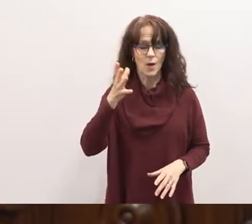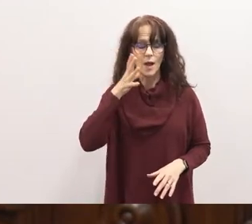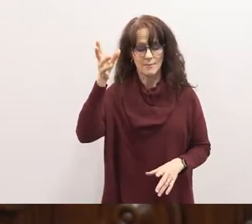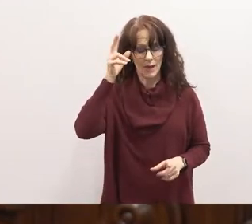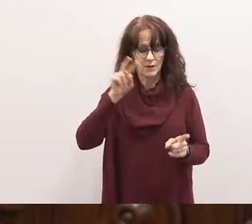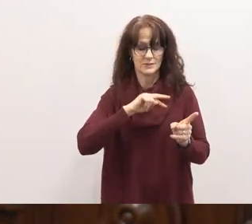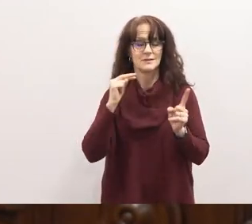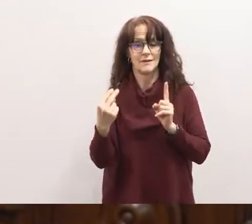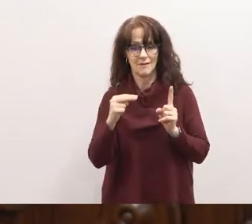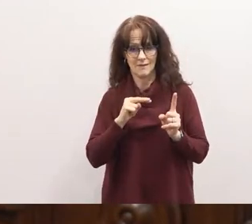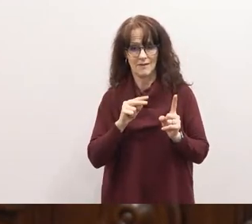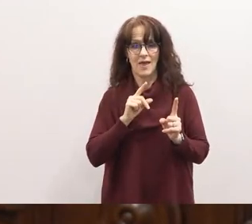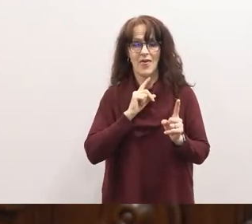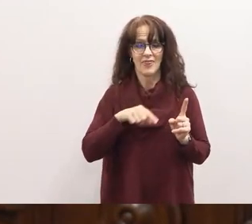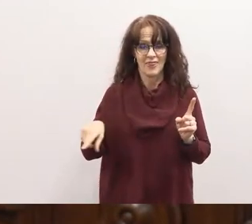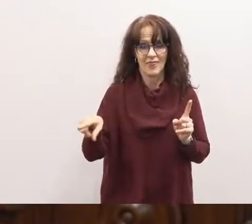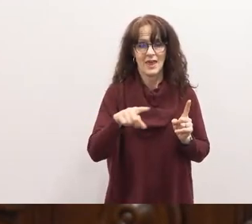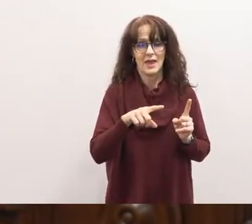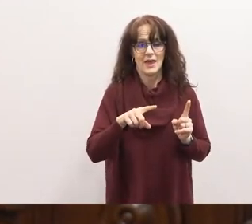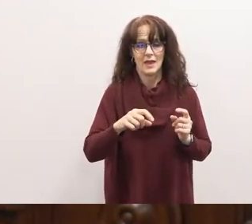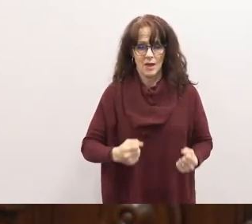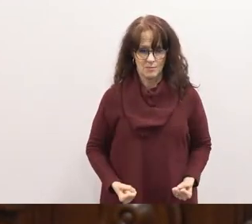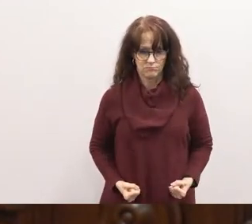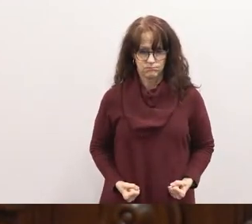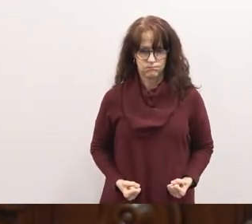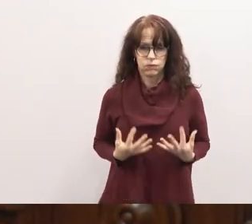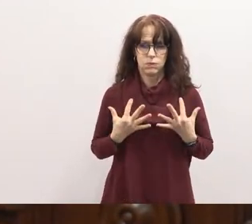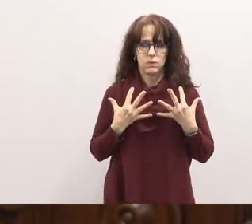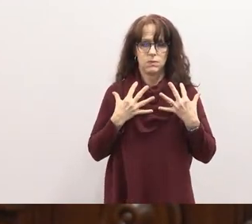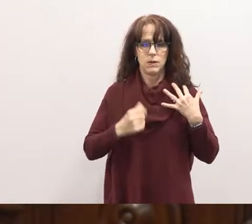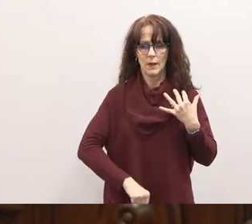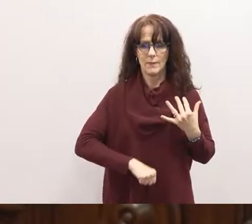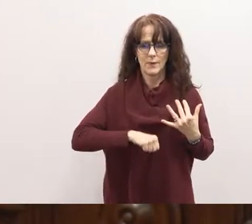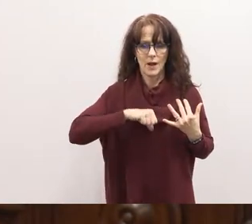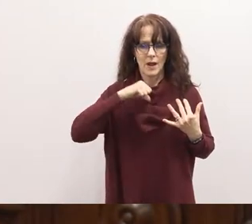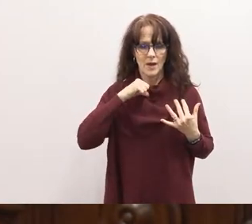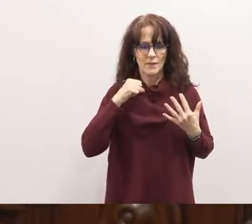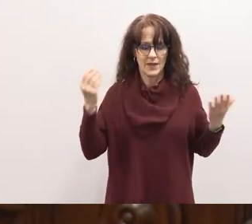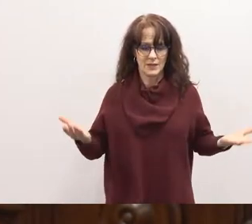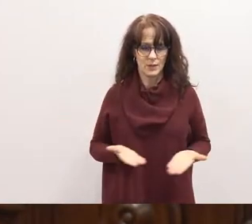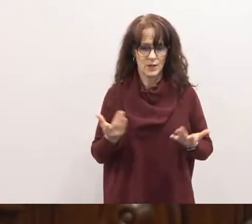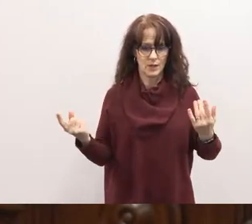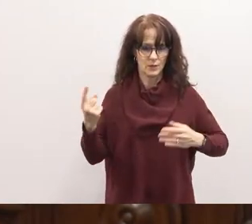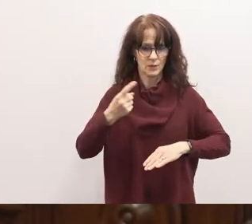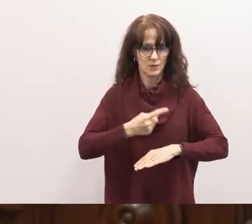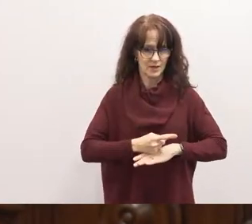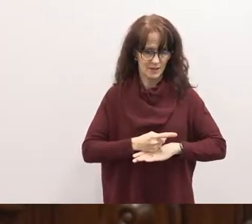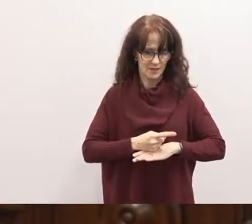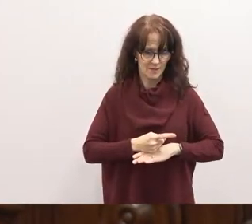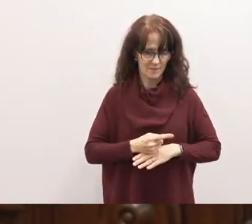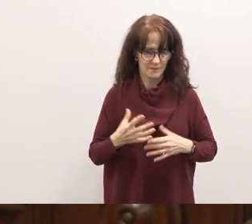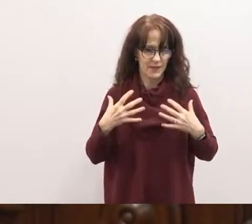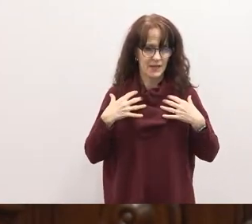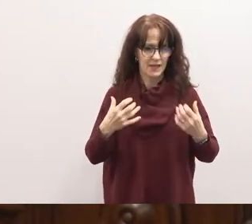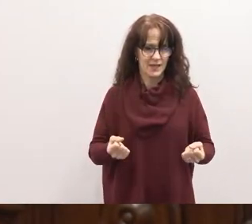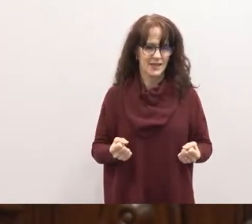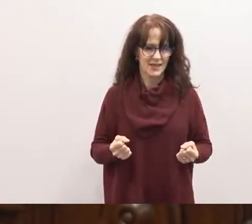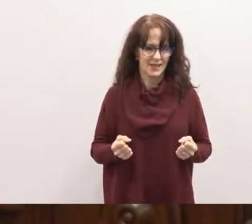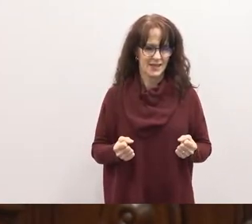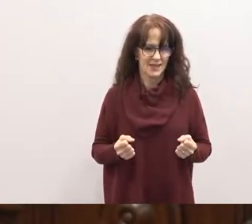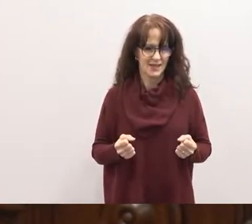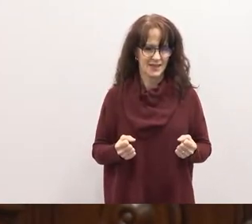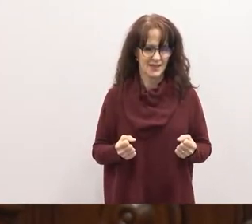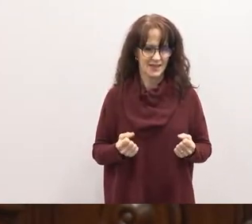point of view, they are filled with pride that you are standing here today, that you are so healthy and